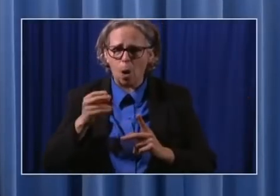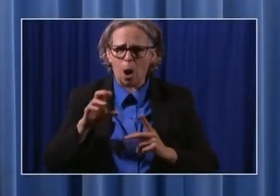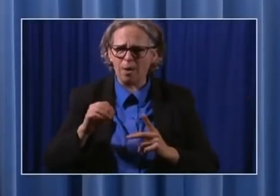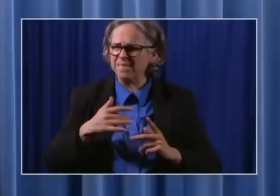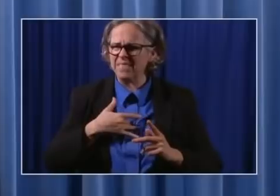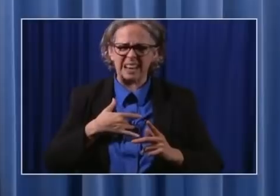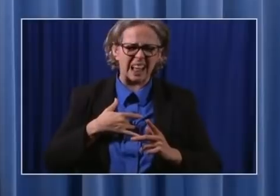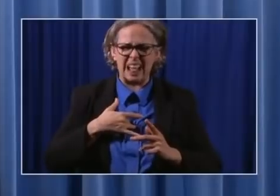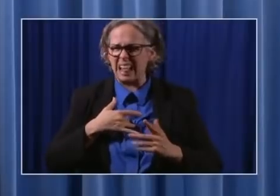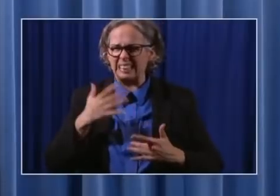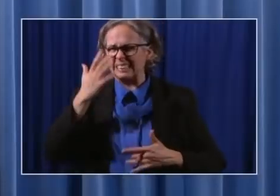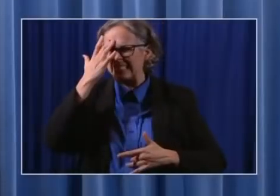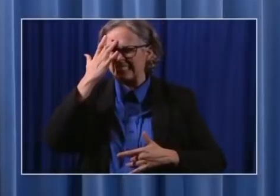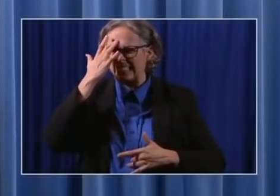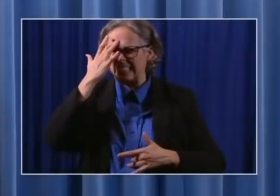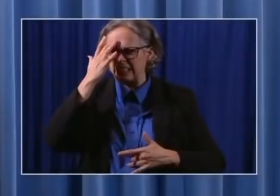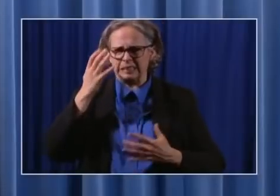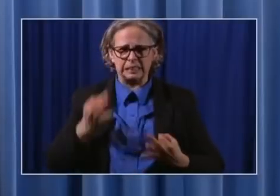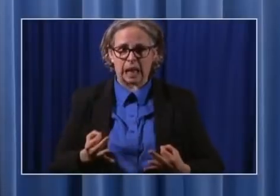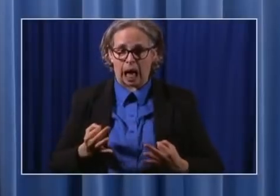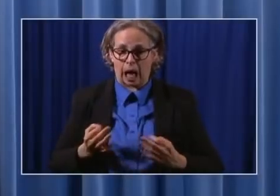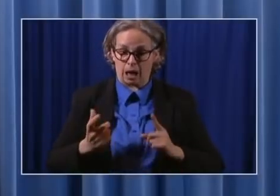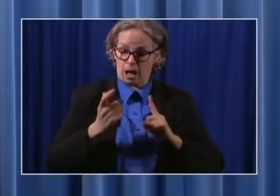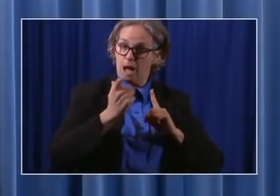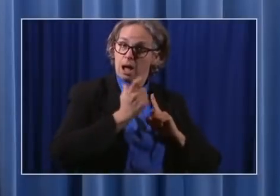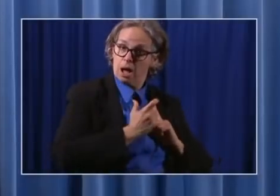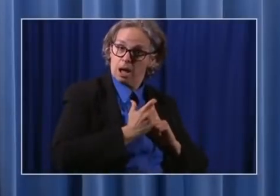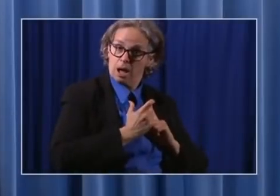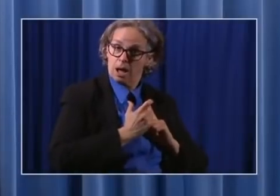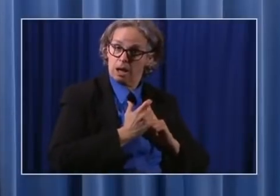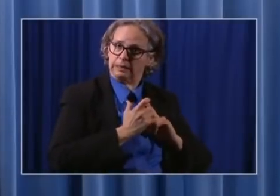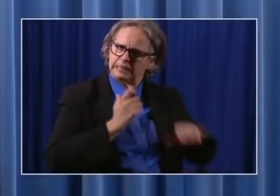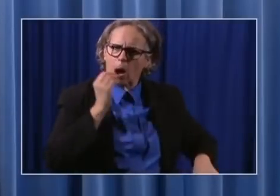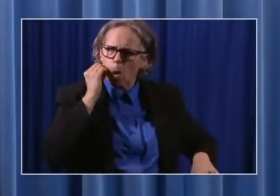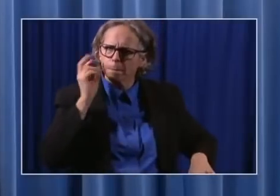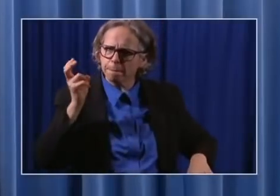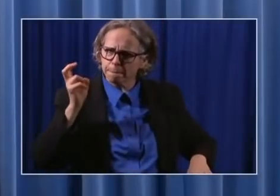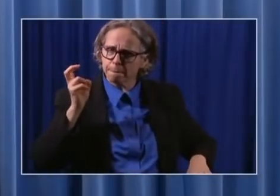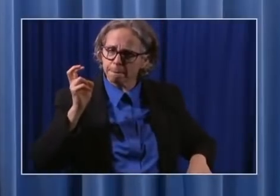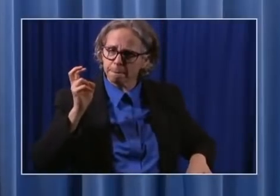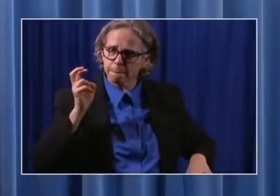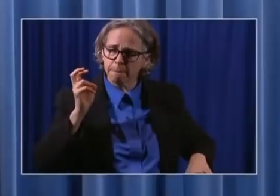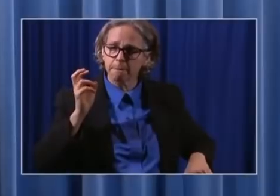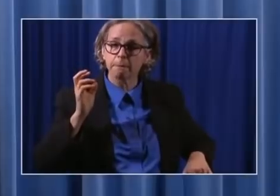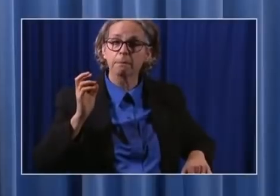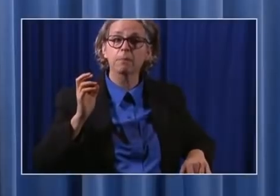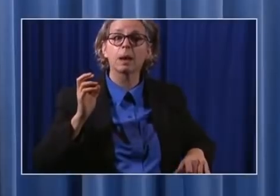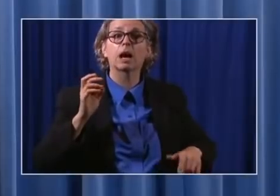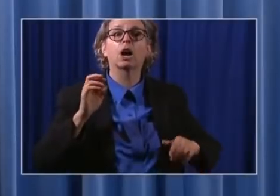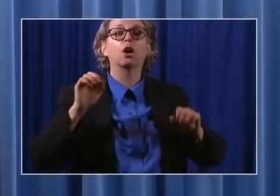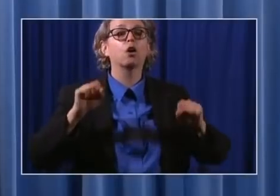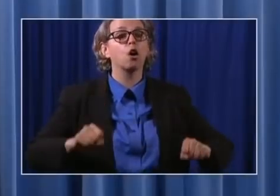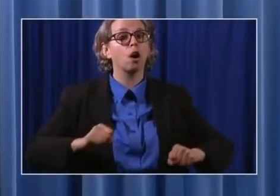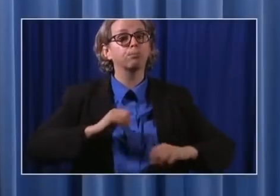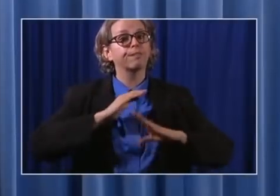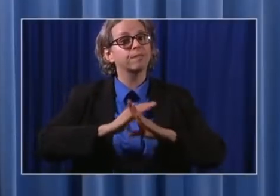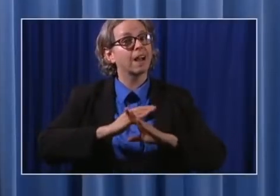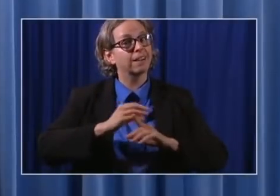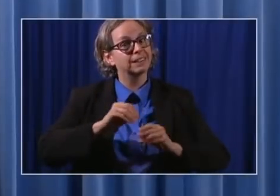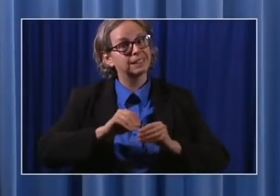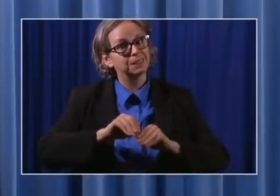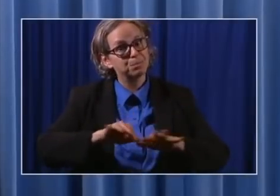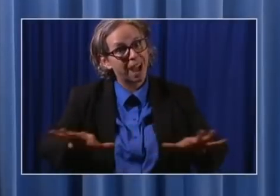they got back, and if they had isolated themselves as soon as they got back, they could have stopped the spread of the virus.